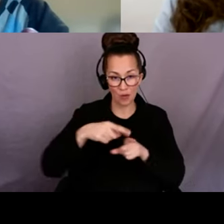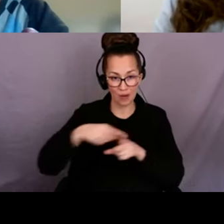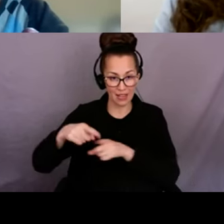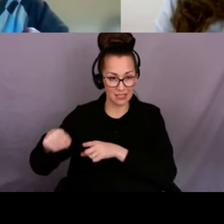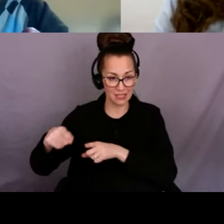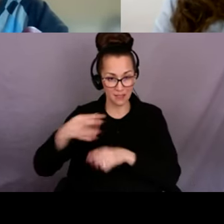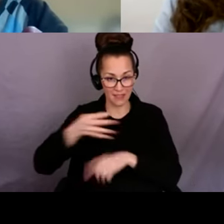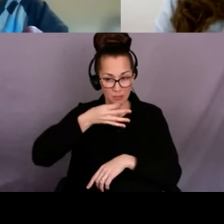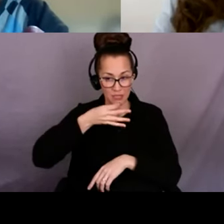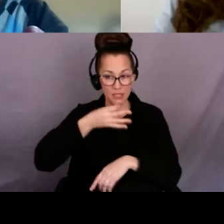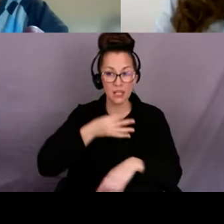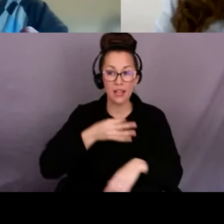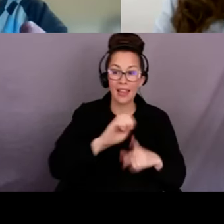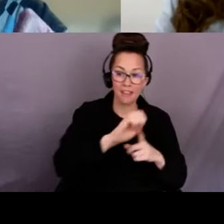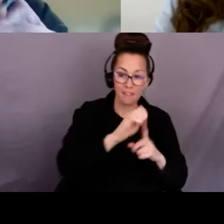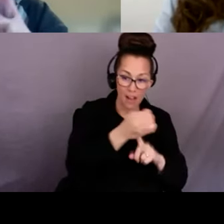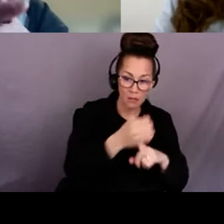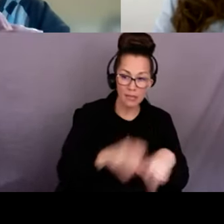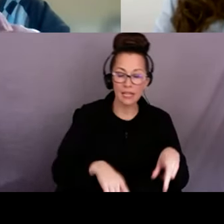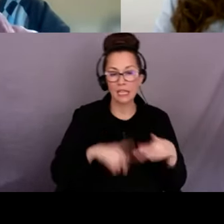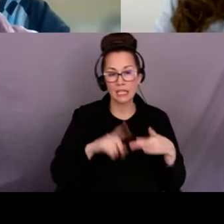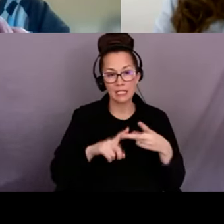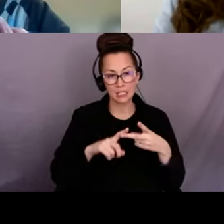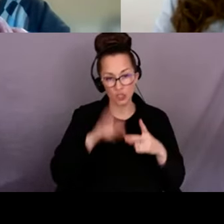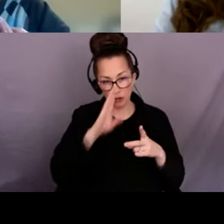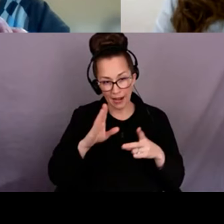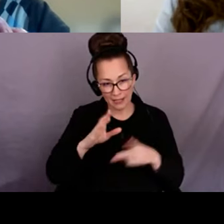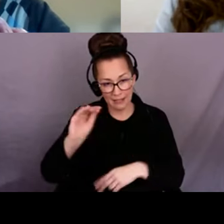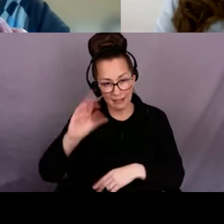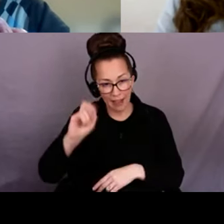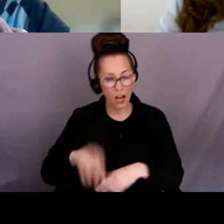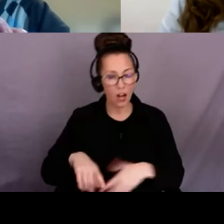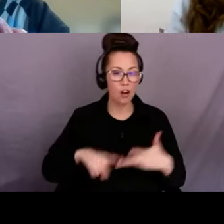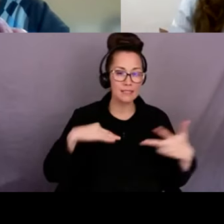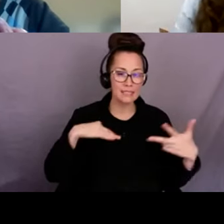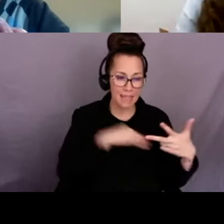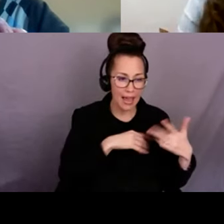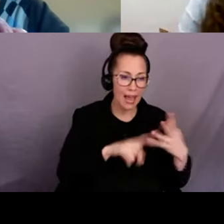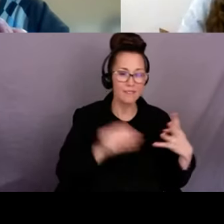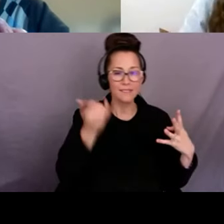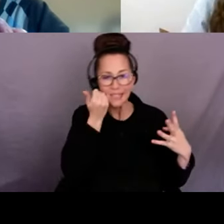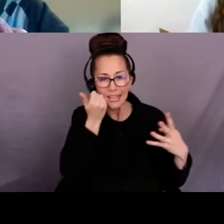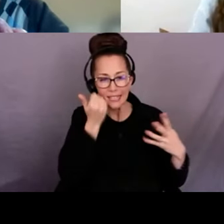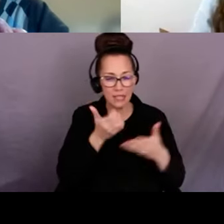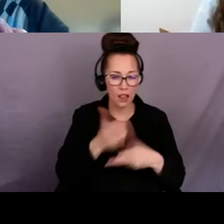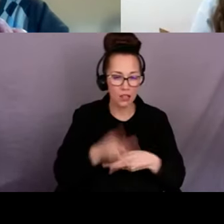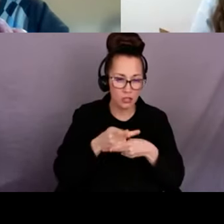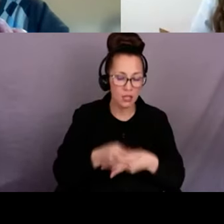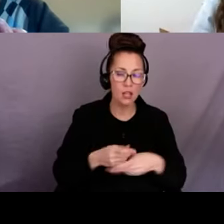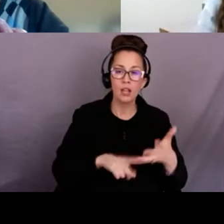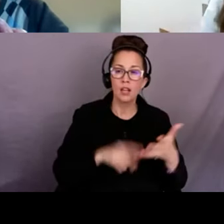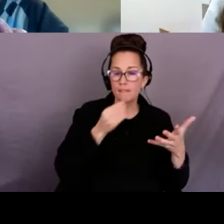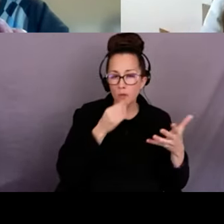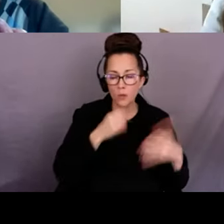environment, direct care staff, education, recreation, dental services, food and nutrition, all the way down to